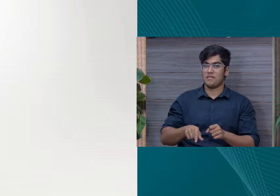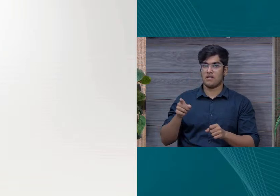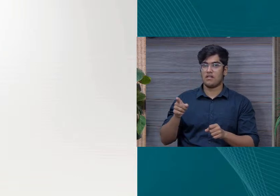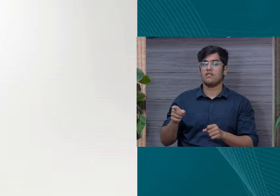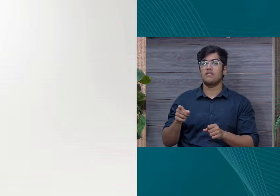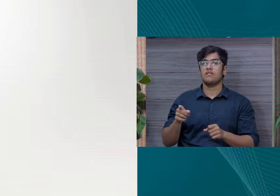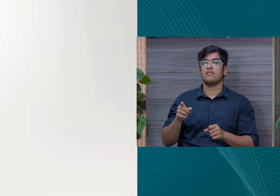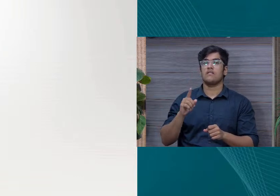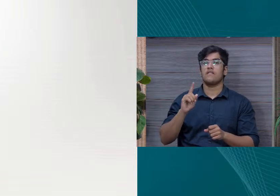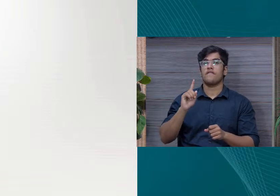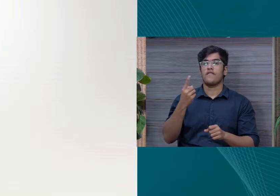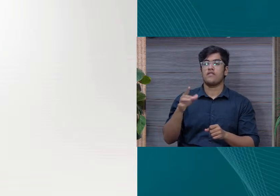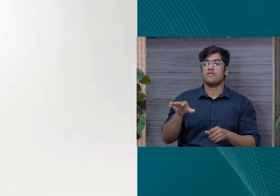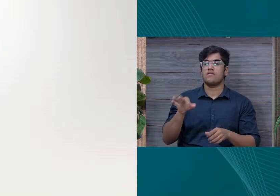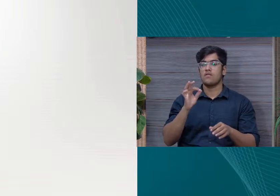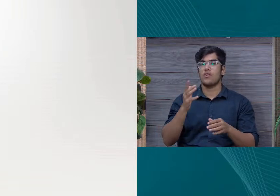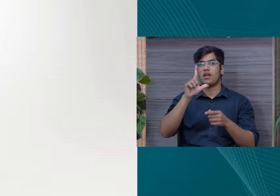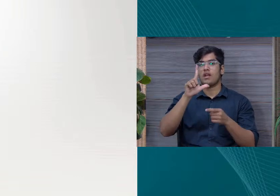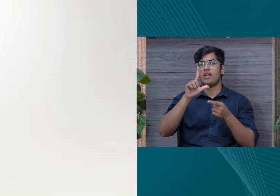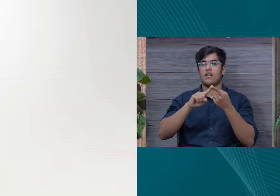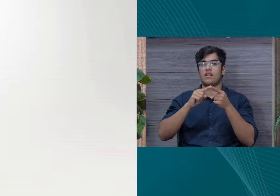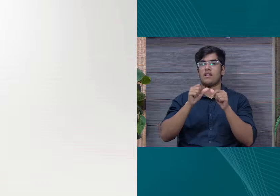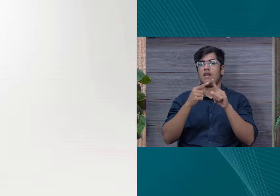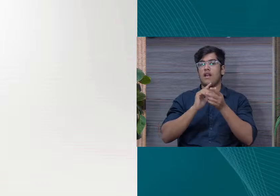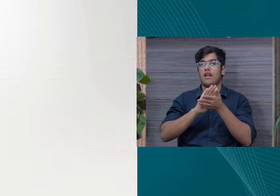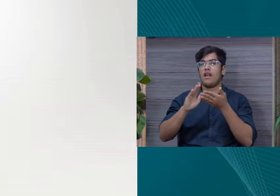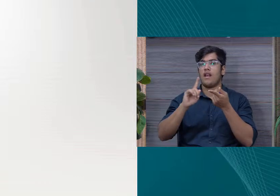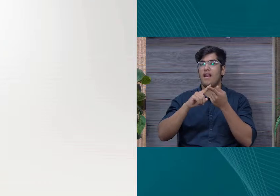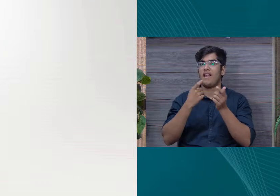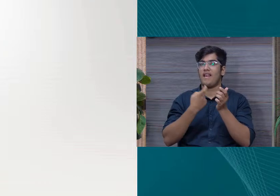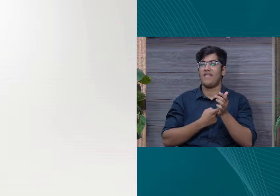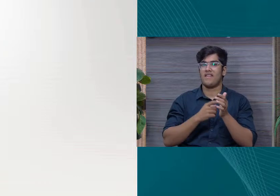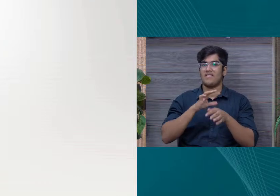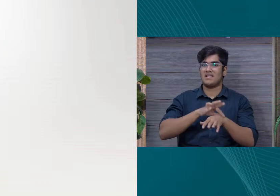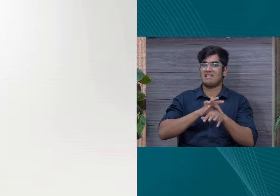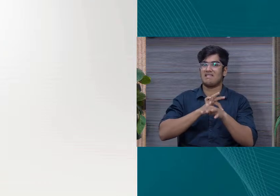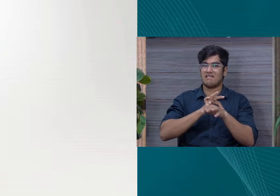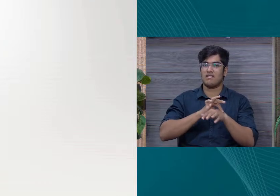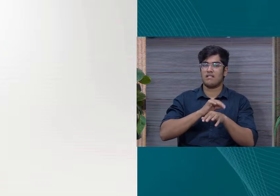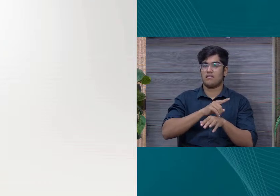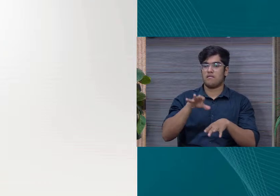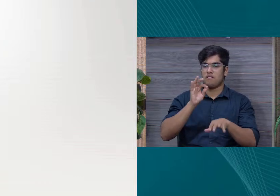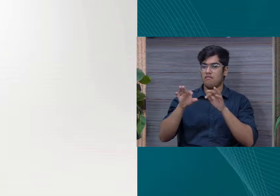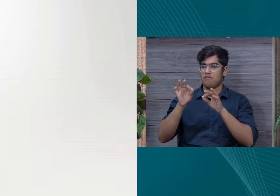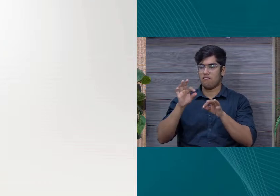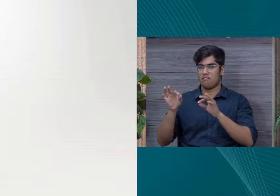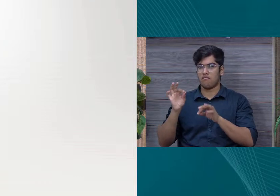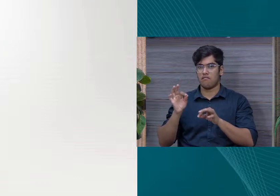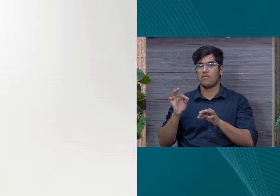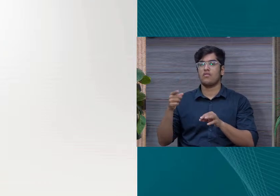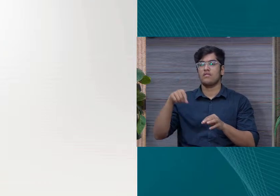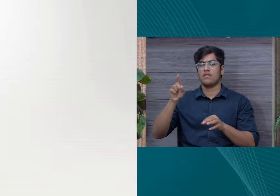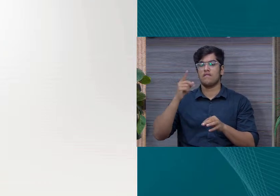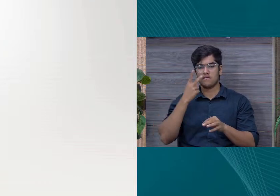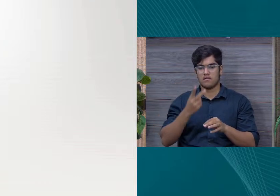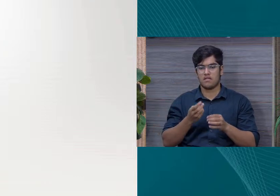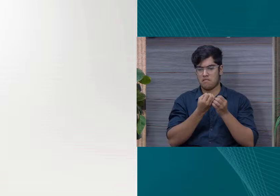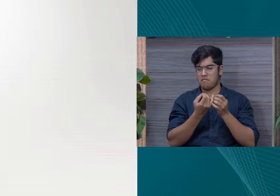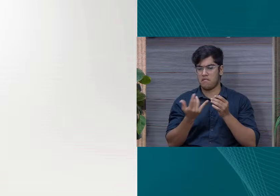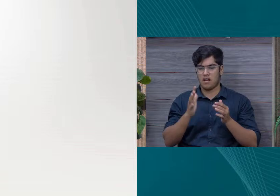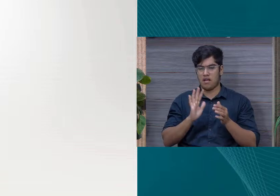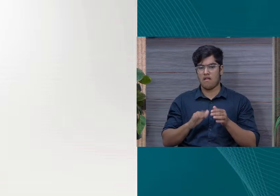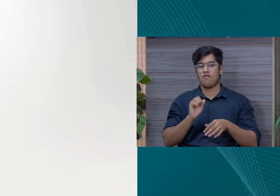leaning towards taking a leather. The author himself saw that the shoemaker was selecting the leather also